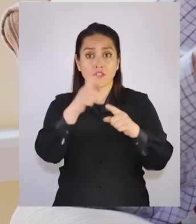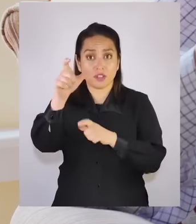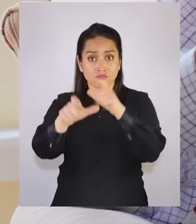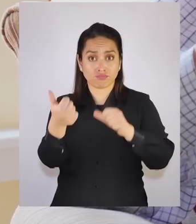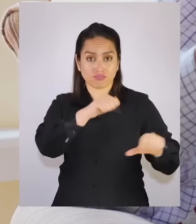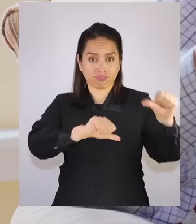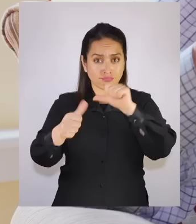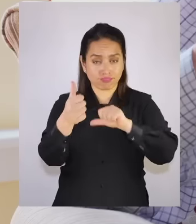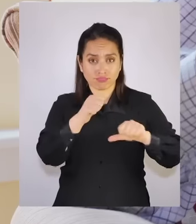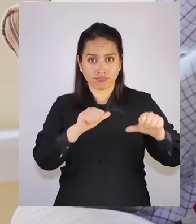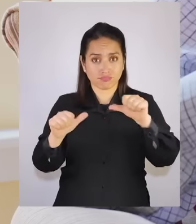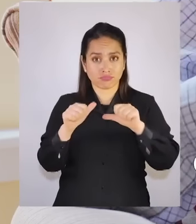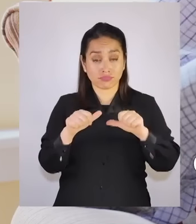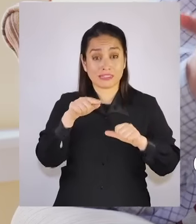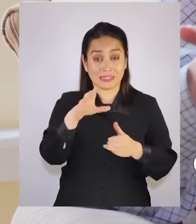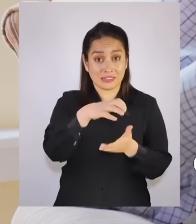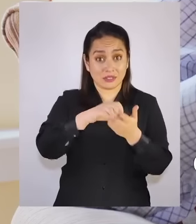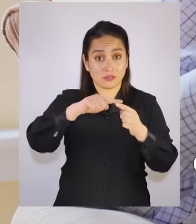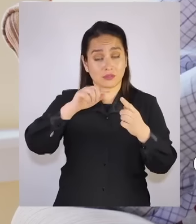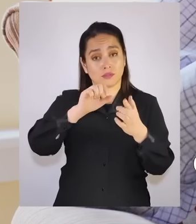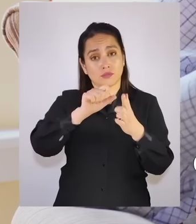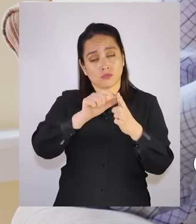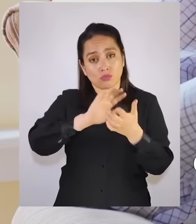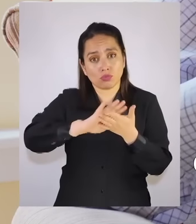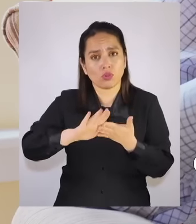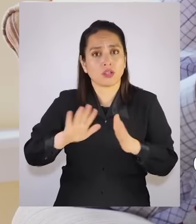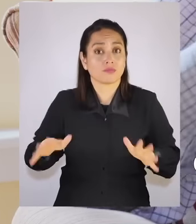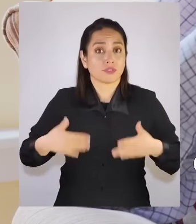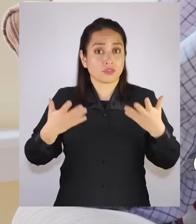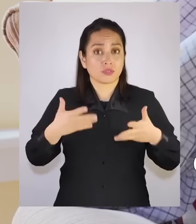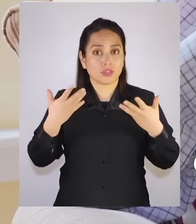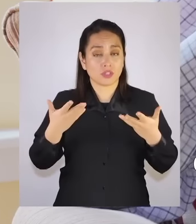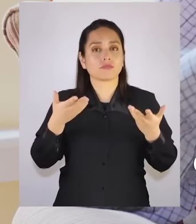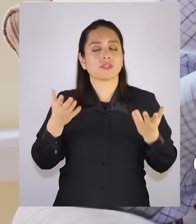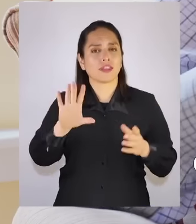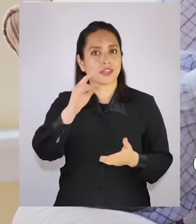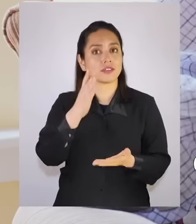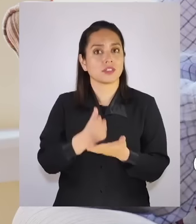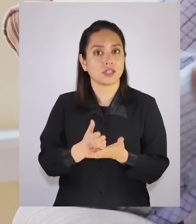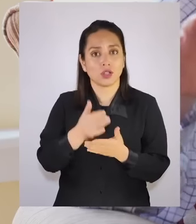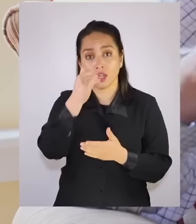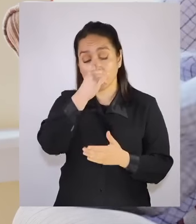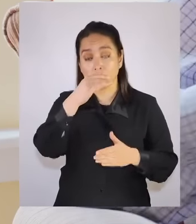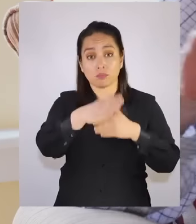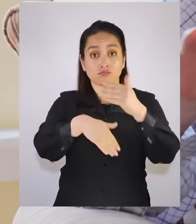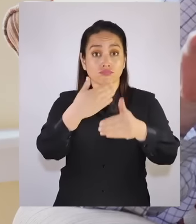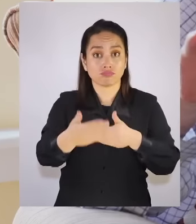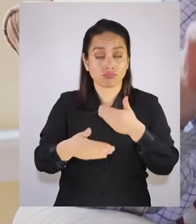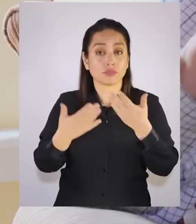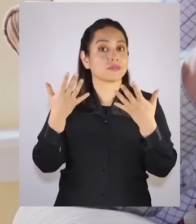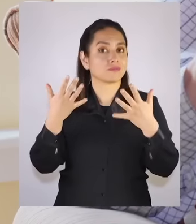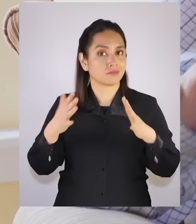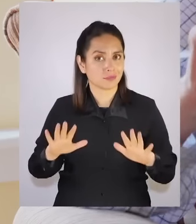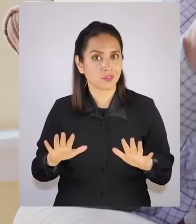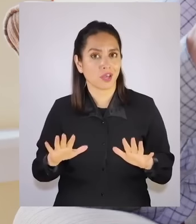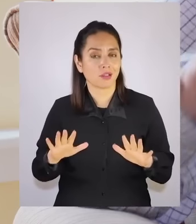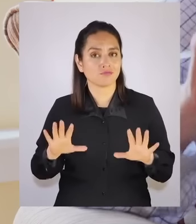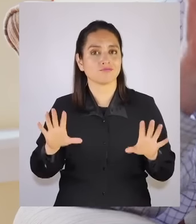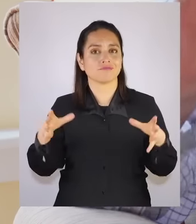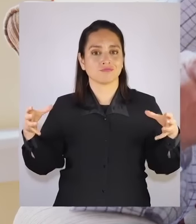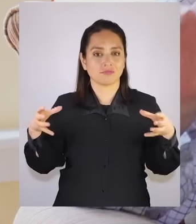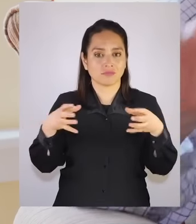several scientists in Edinburgh who were very keen on promoting this decided the time had come, and they